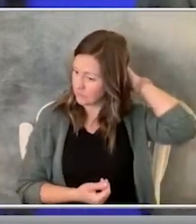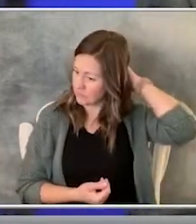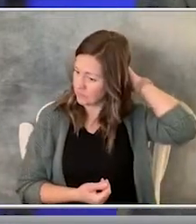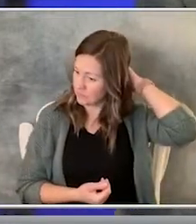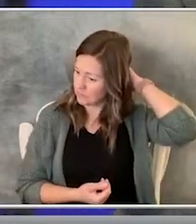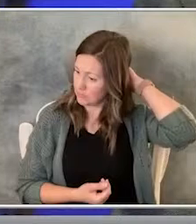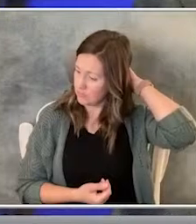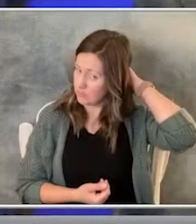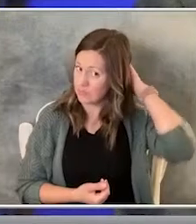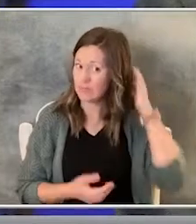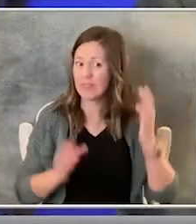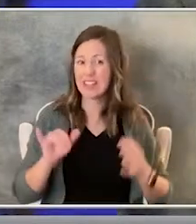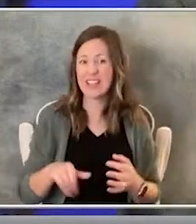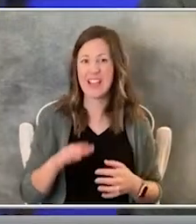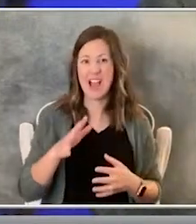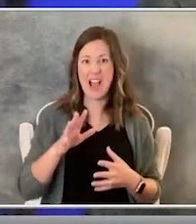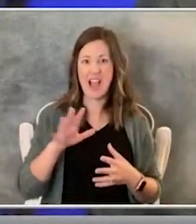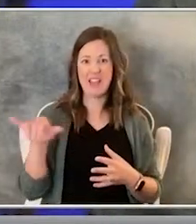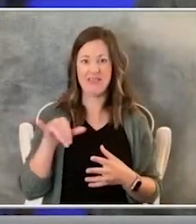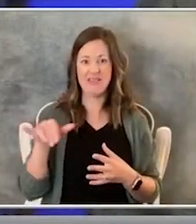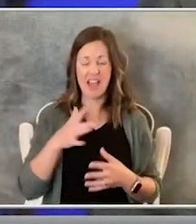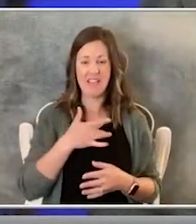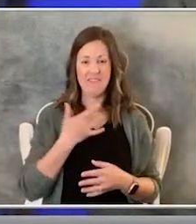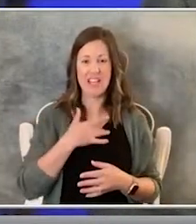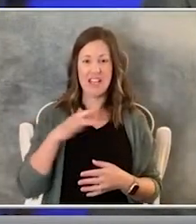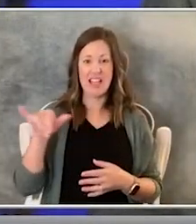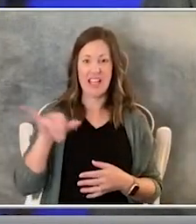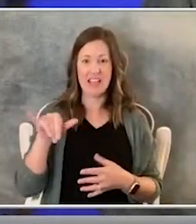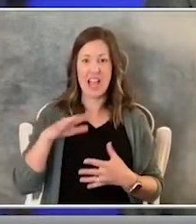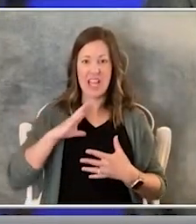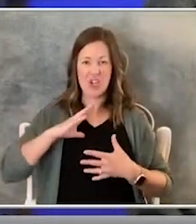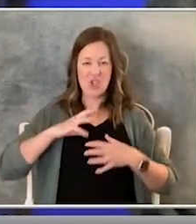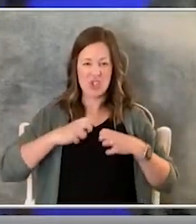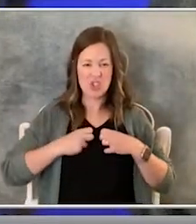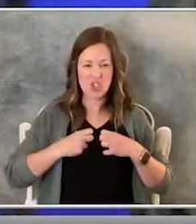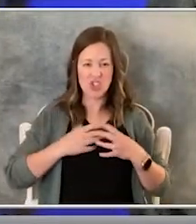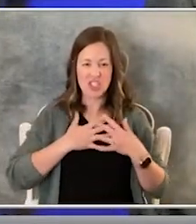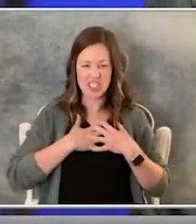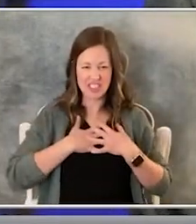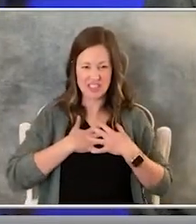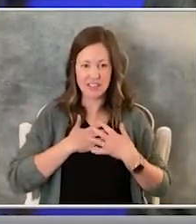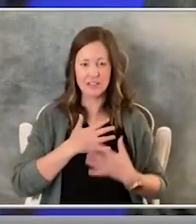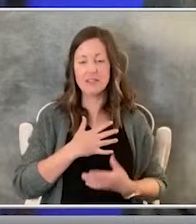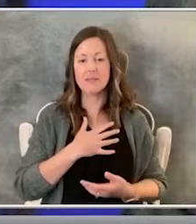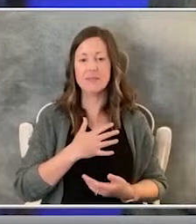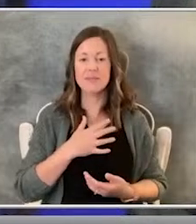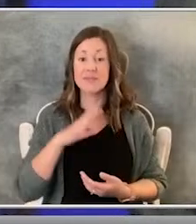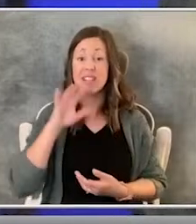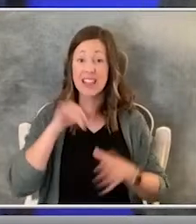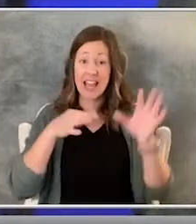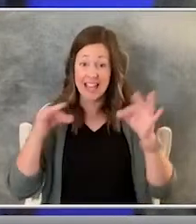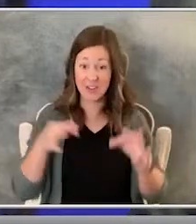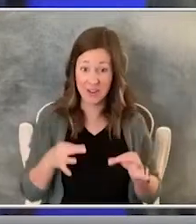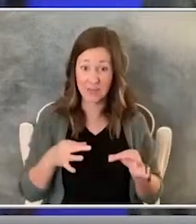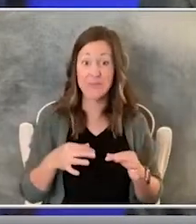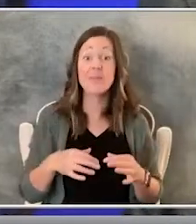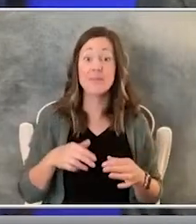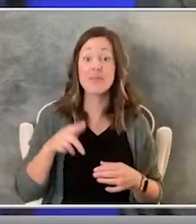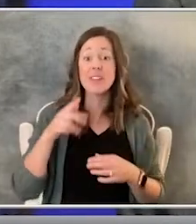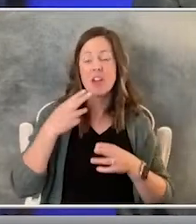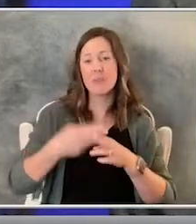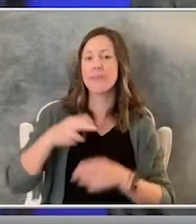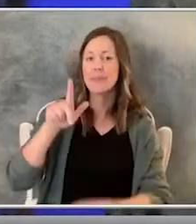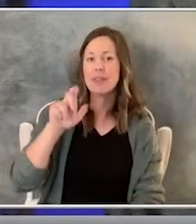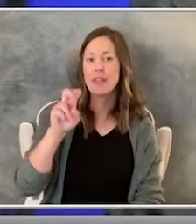get pain and it doesn't go away even when you're resting, well, that's when you're calling 911. Do not pass go. Call 911. Stuart has a question